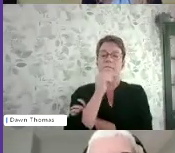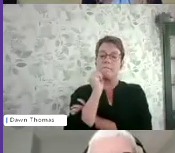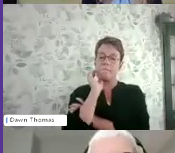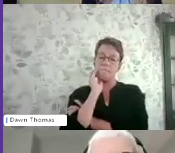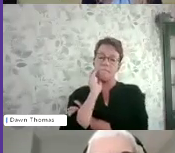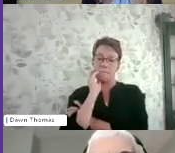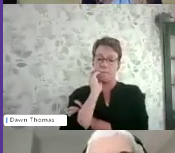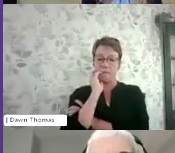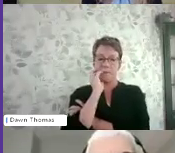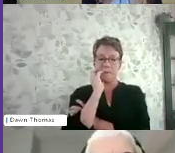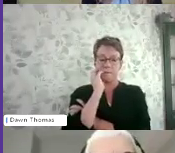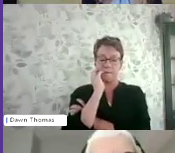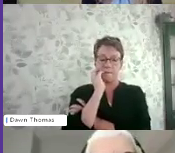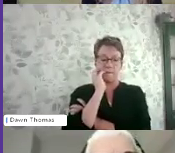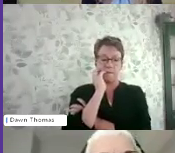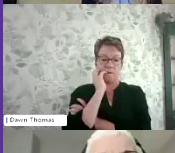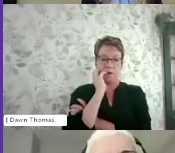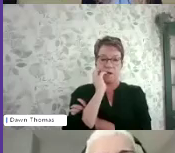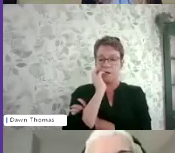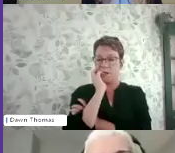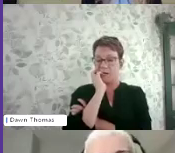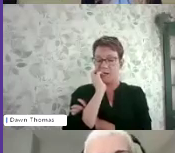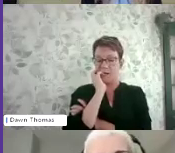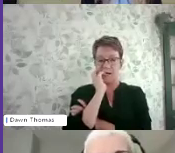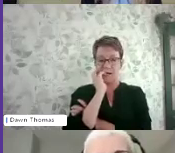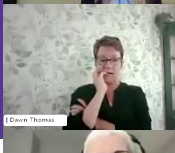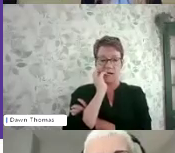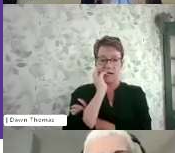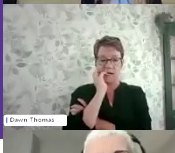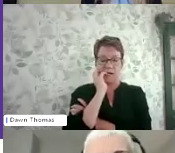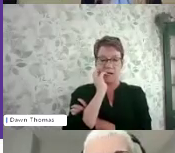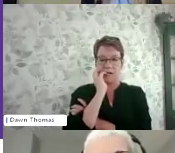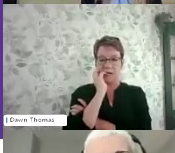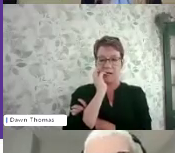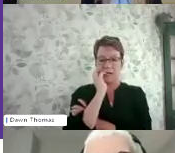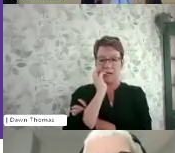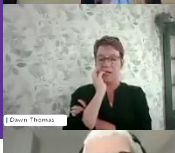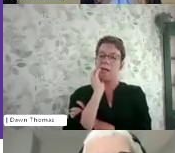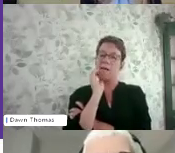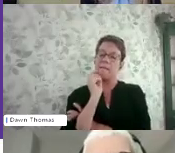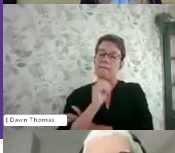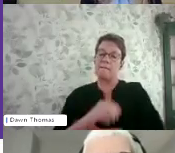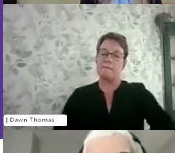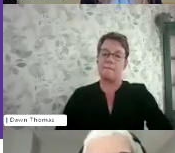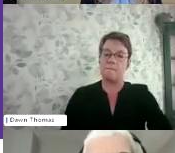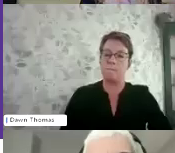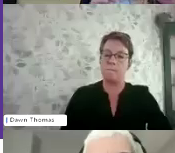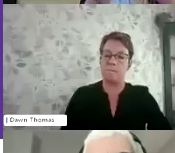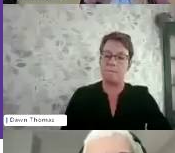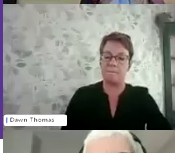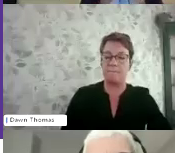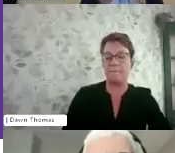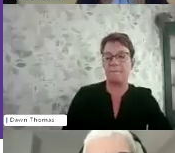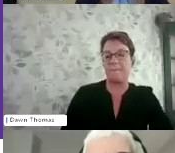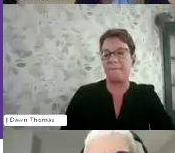how you can help to support and promote World Elder Abuse Awareness Day on June 15th, and some resources available to you.